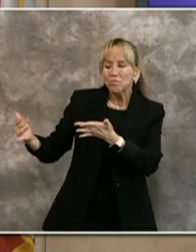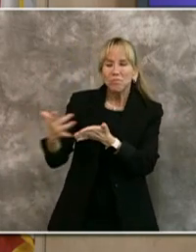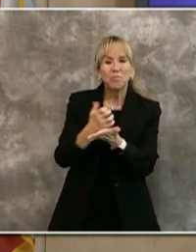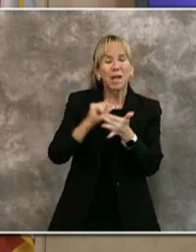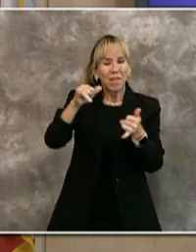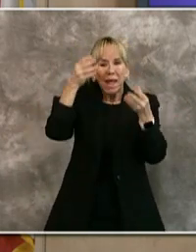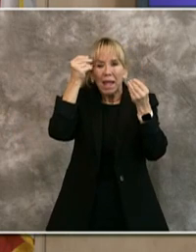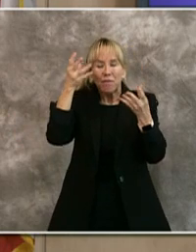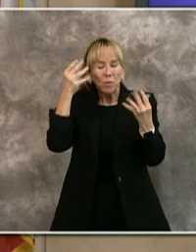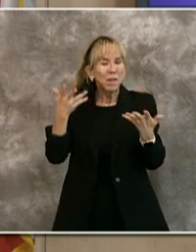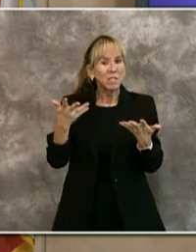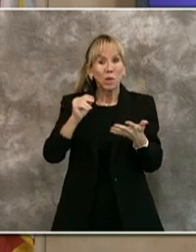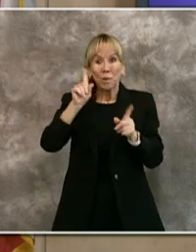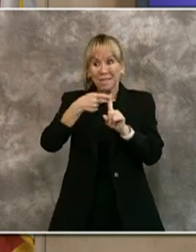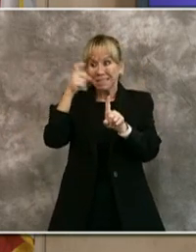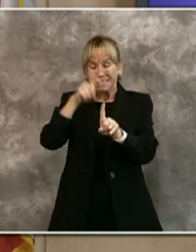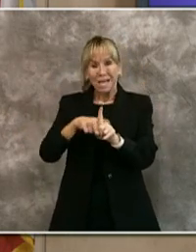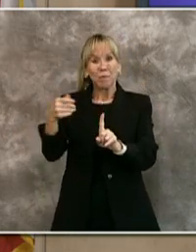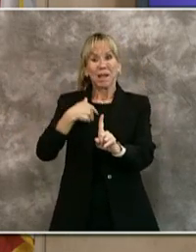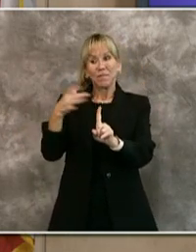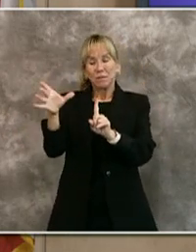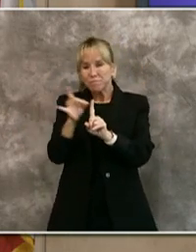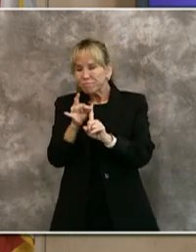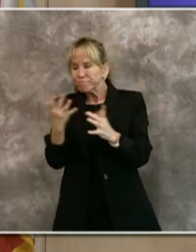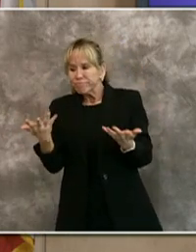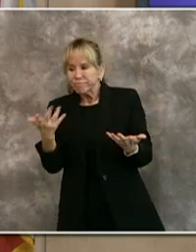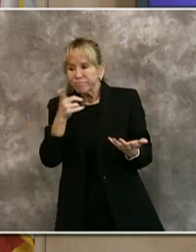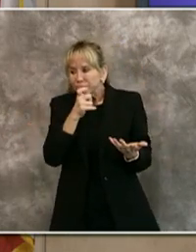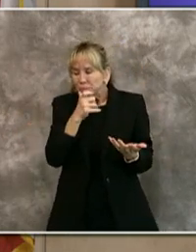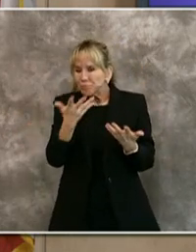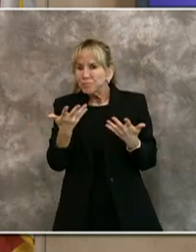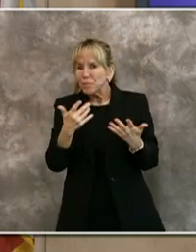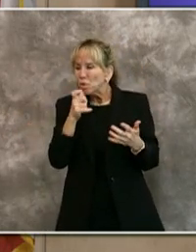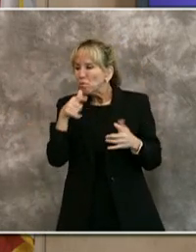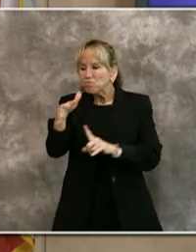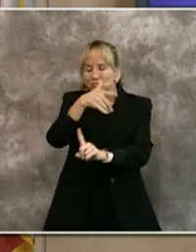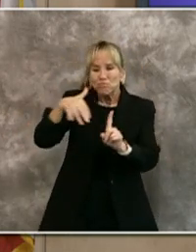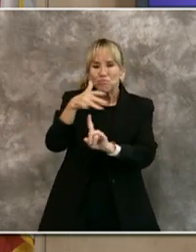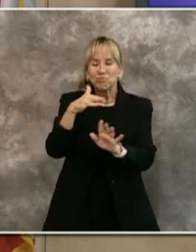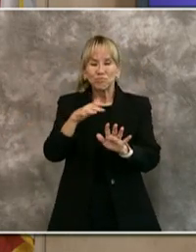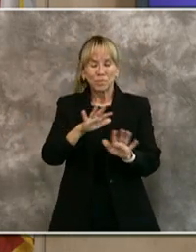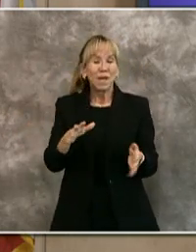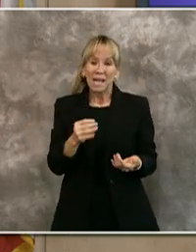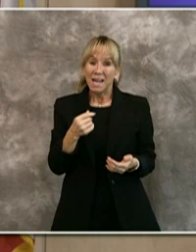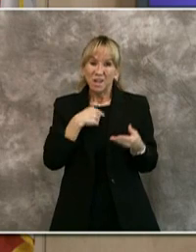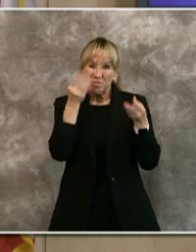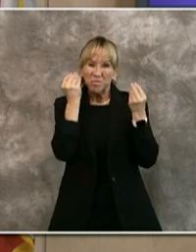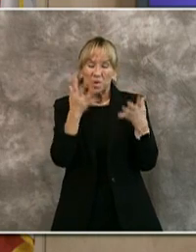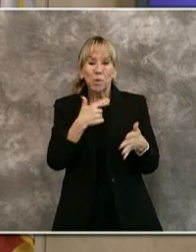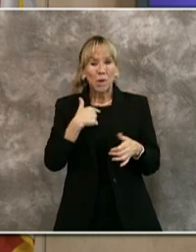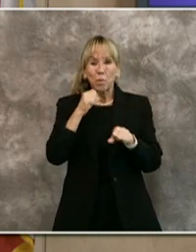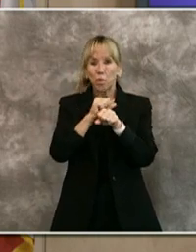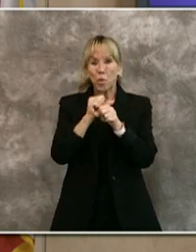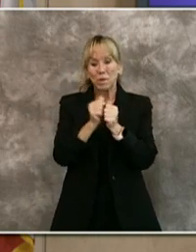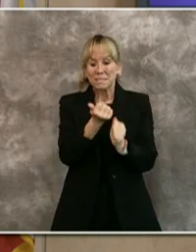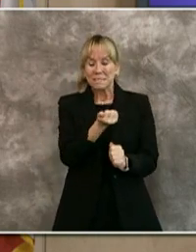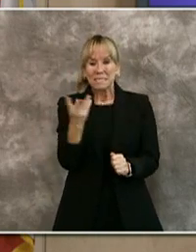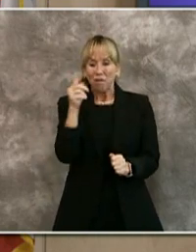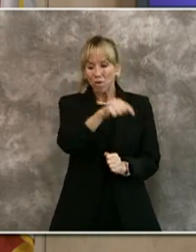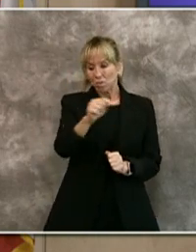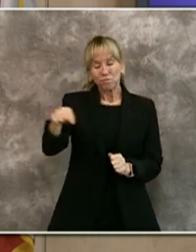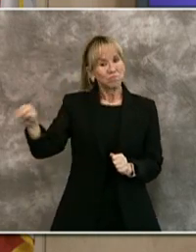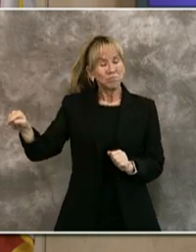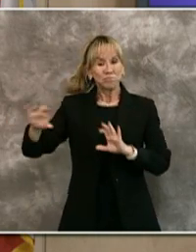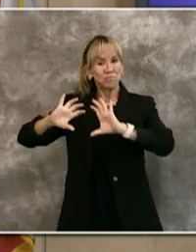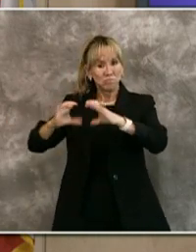the close contacts and the nature of those cases. I can say that we are working with several